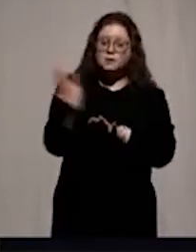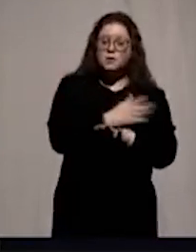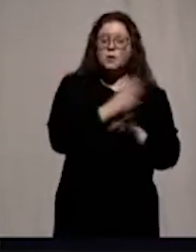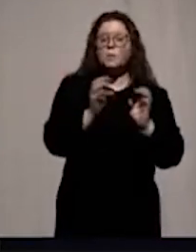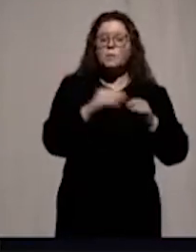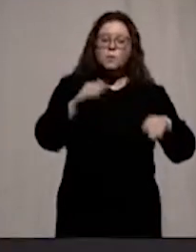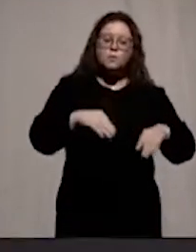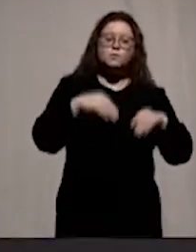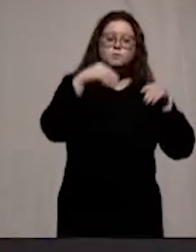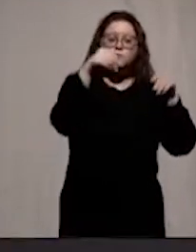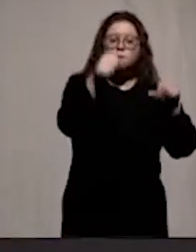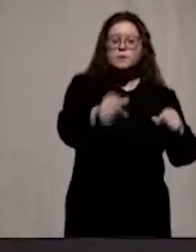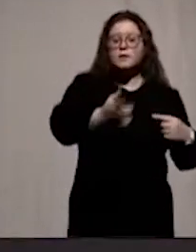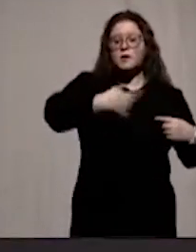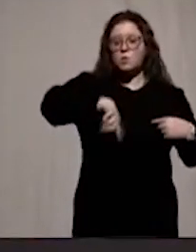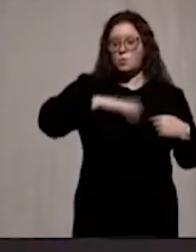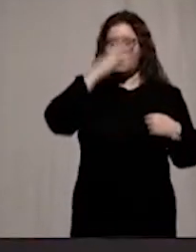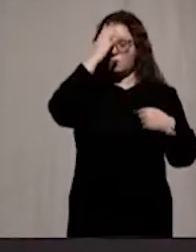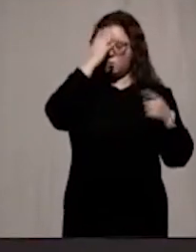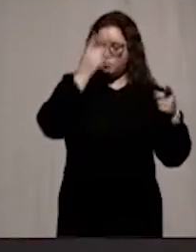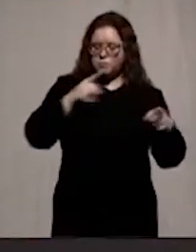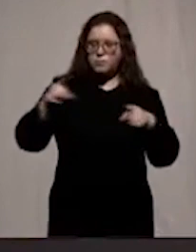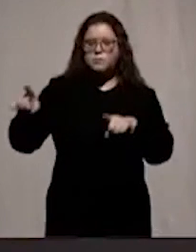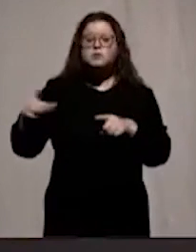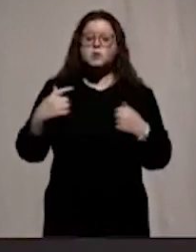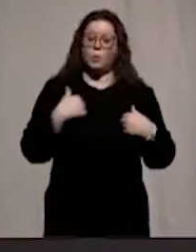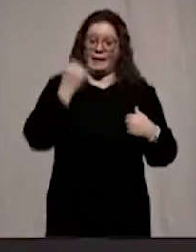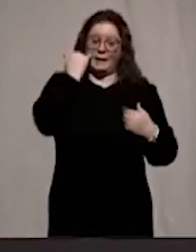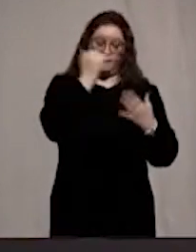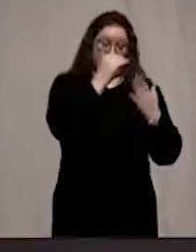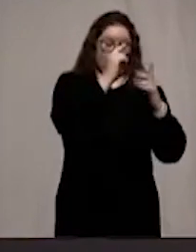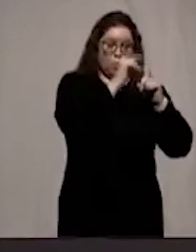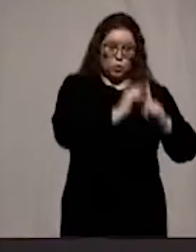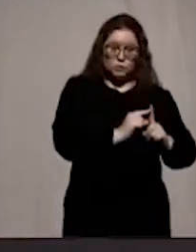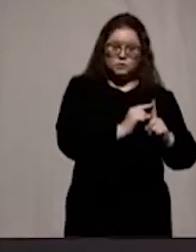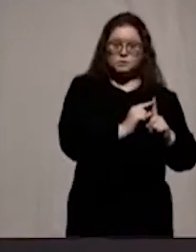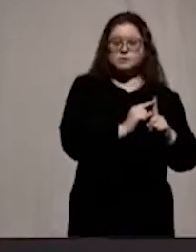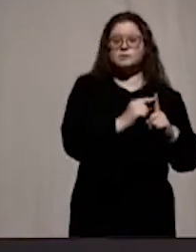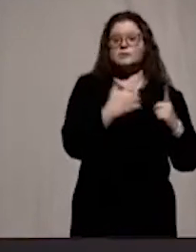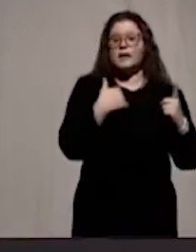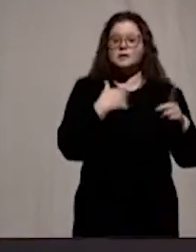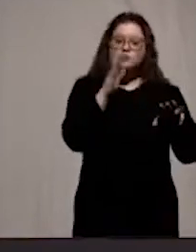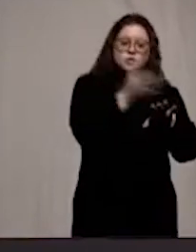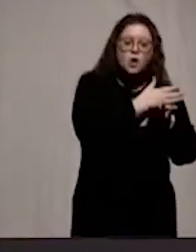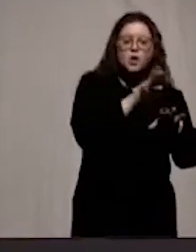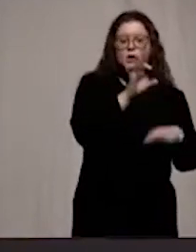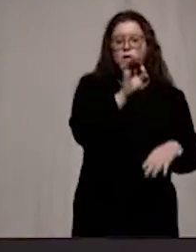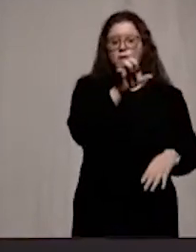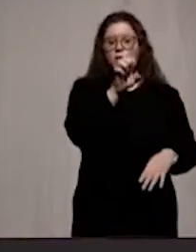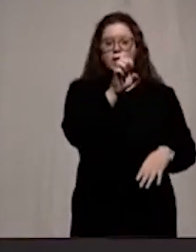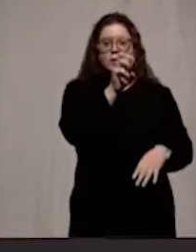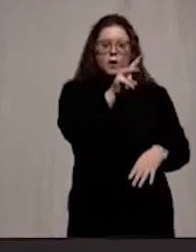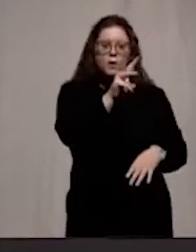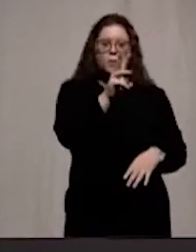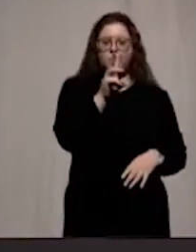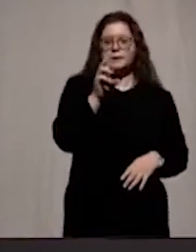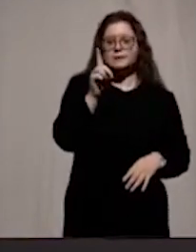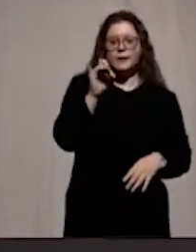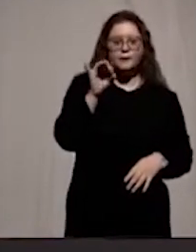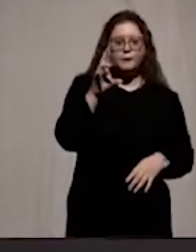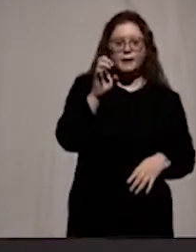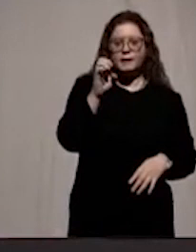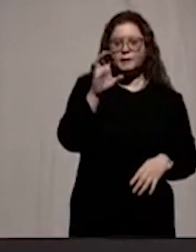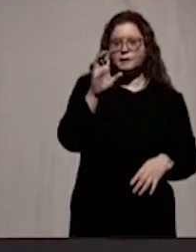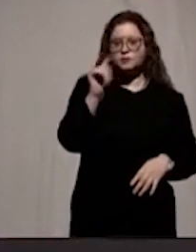that said words, flow, songs, direction, things like that. And, you can write out of a